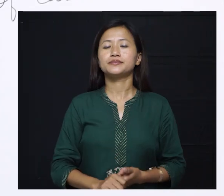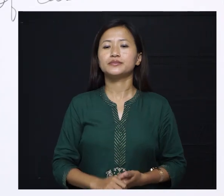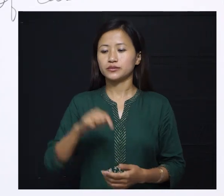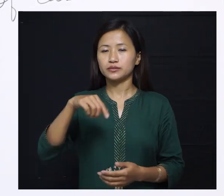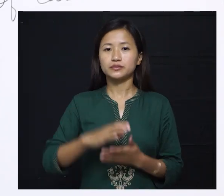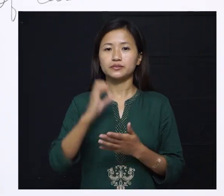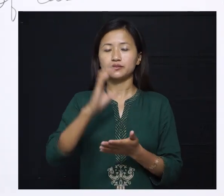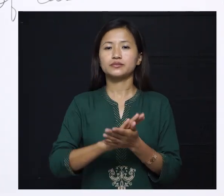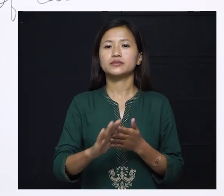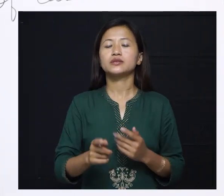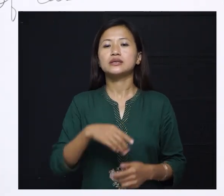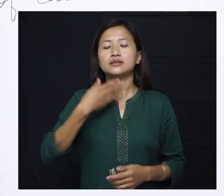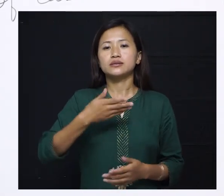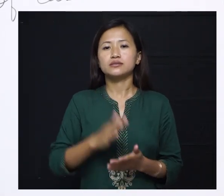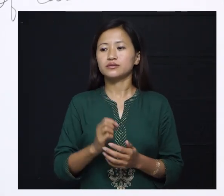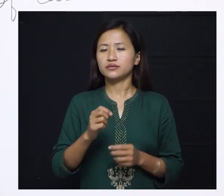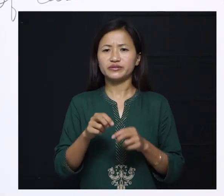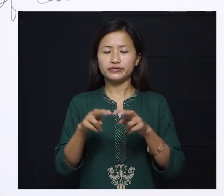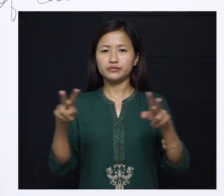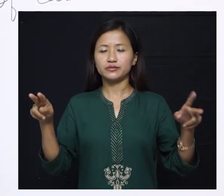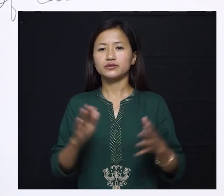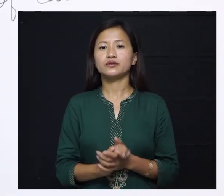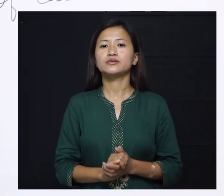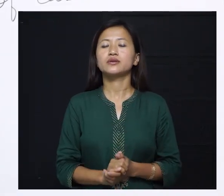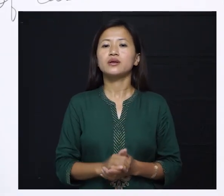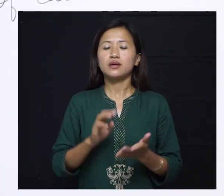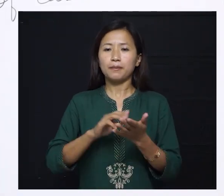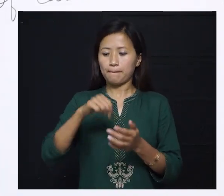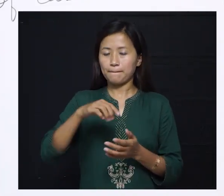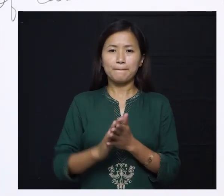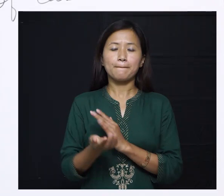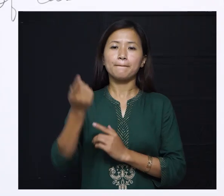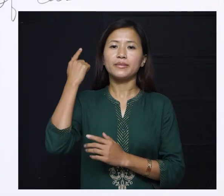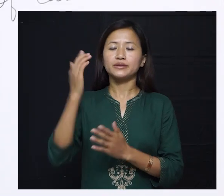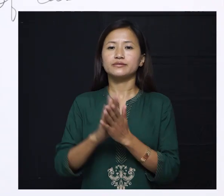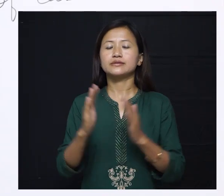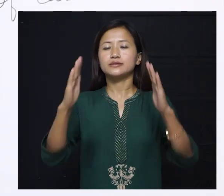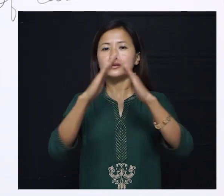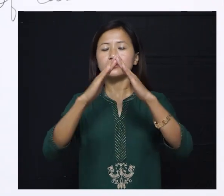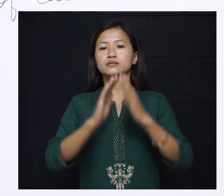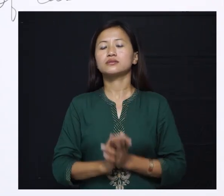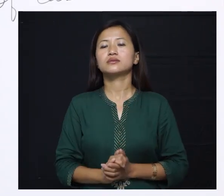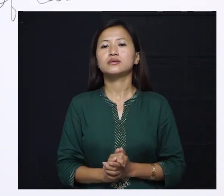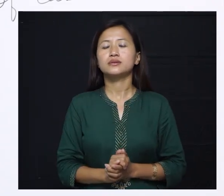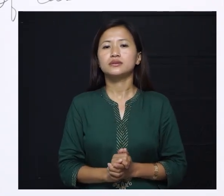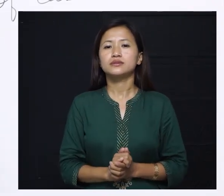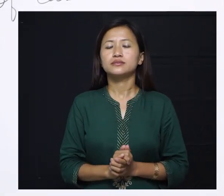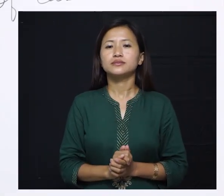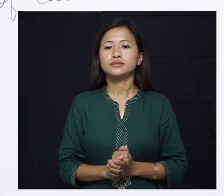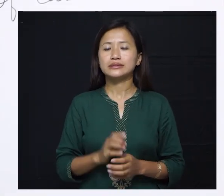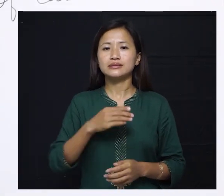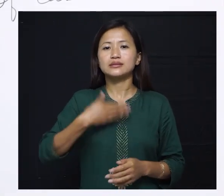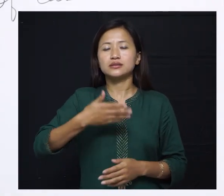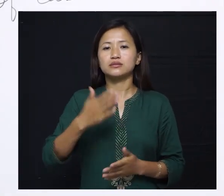will explain to you about the different classifications of the medieval towns. Then I will also